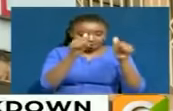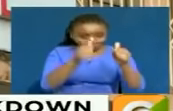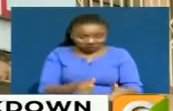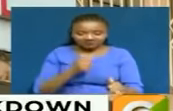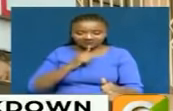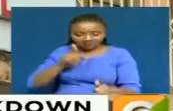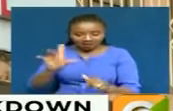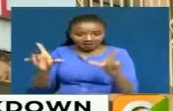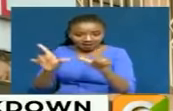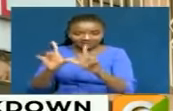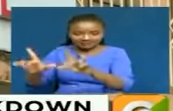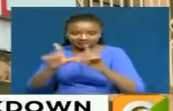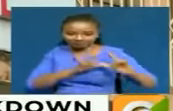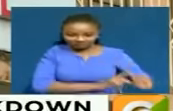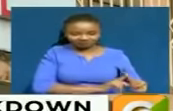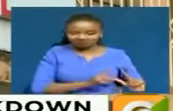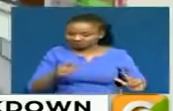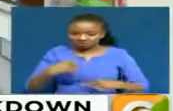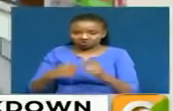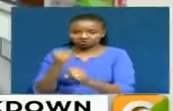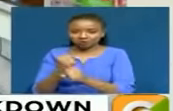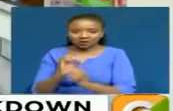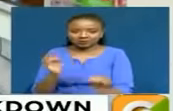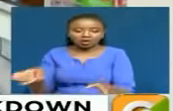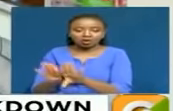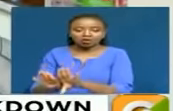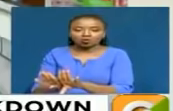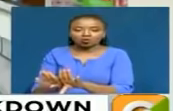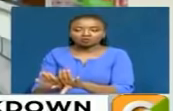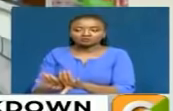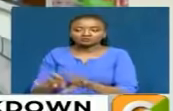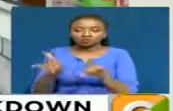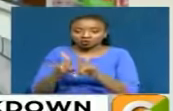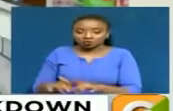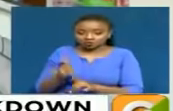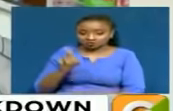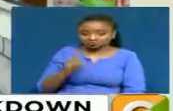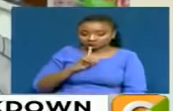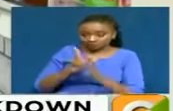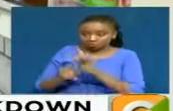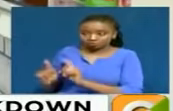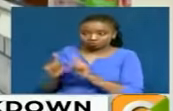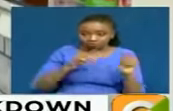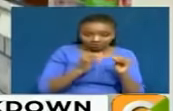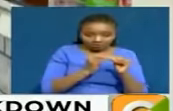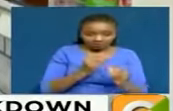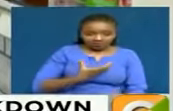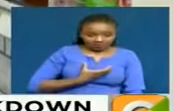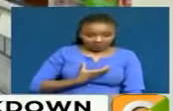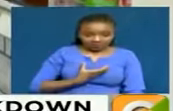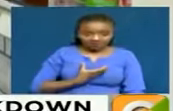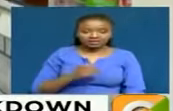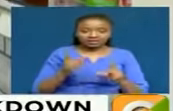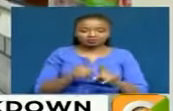of the Ruai Family Hospital. Their legal officers presented the notice and summons to appear before the council's Disciplinary and